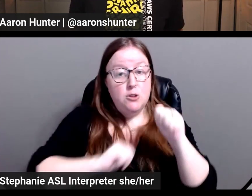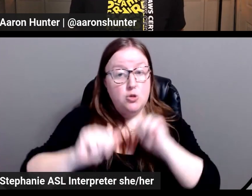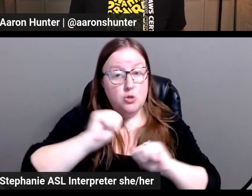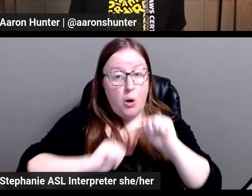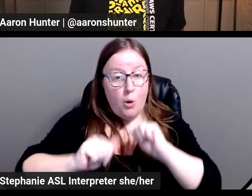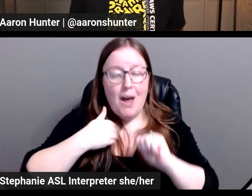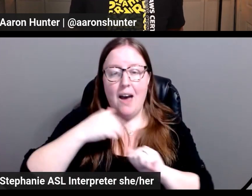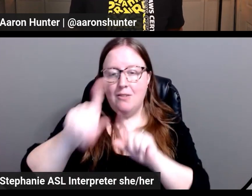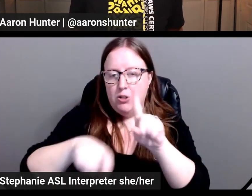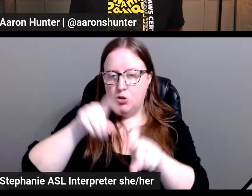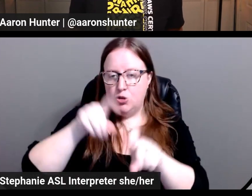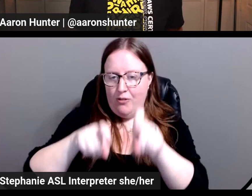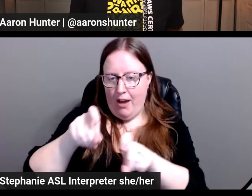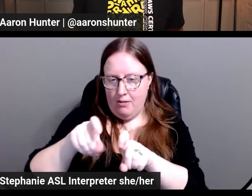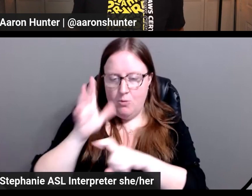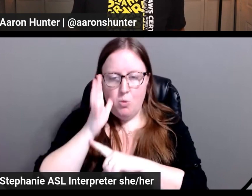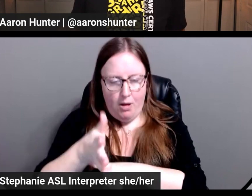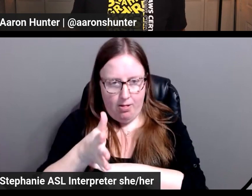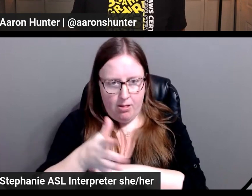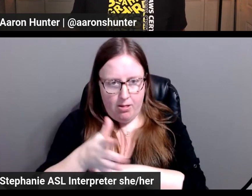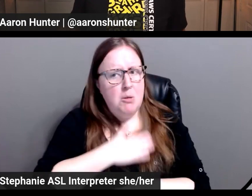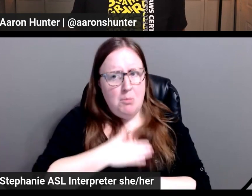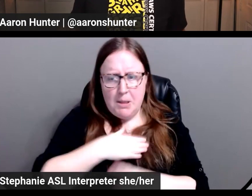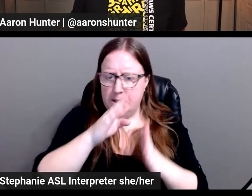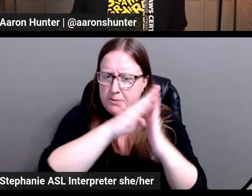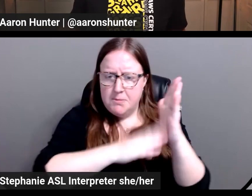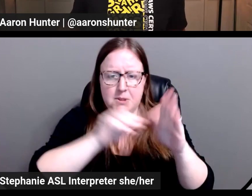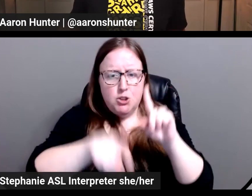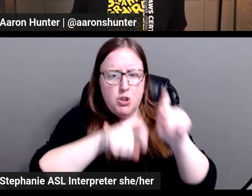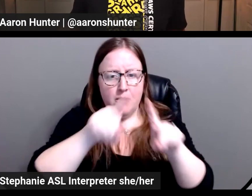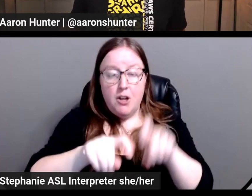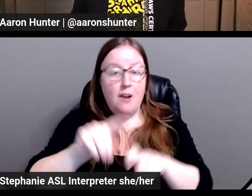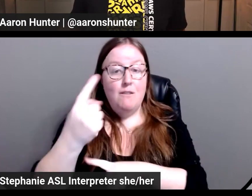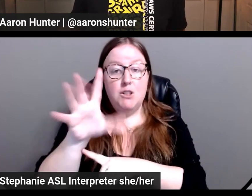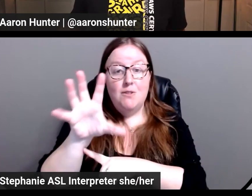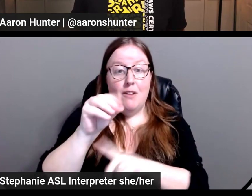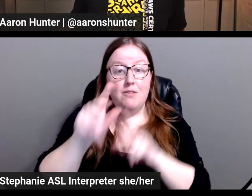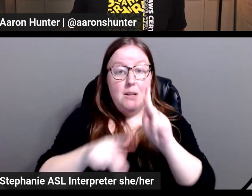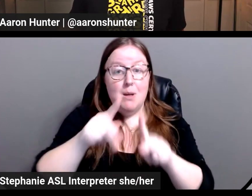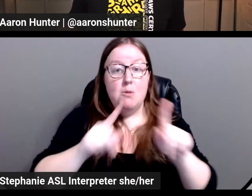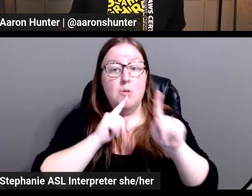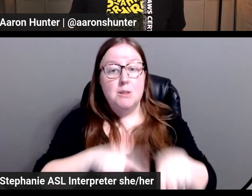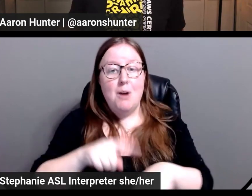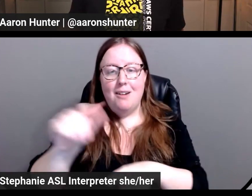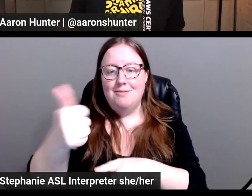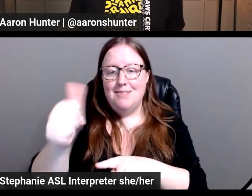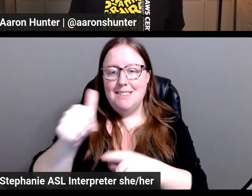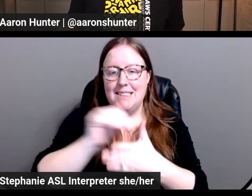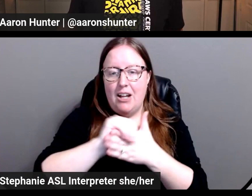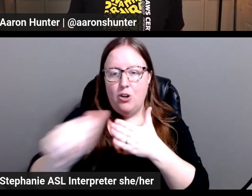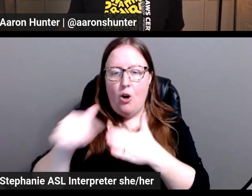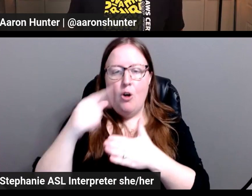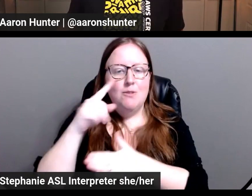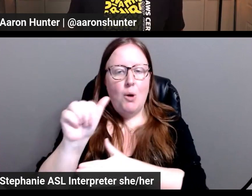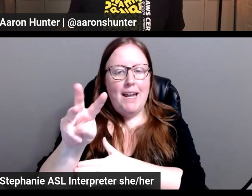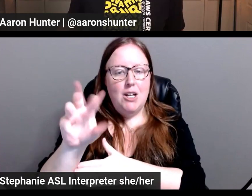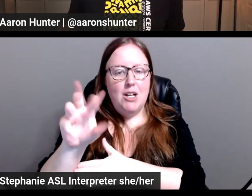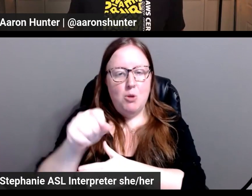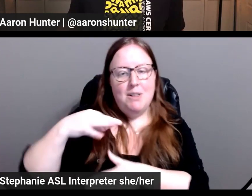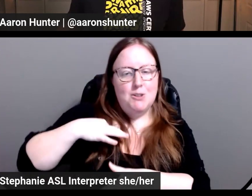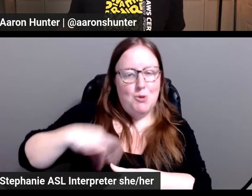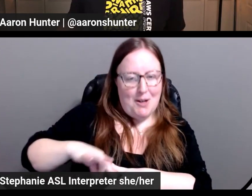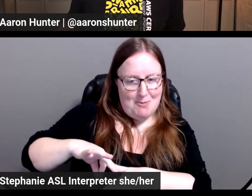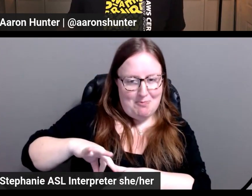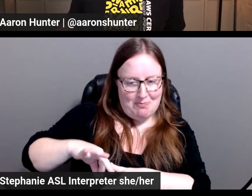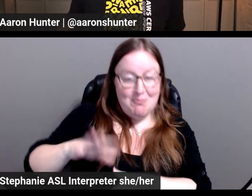a survey. Please fill it out. The first 50 respondents get a $10 AWS usage credit. So worth having a go at that.